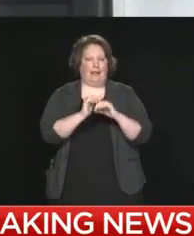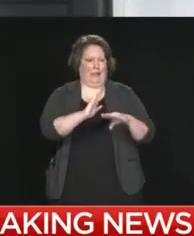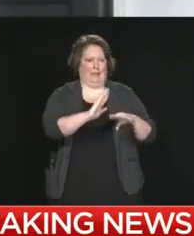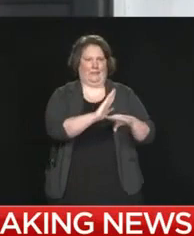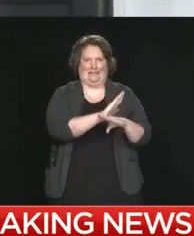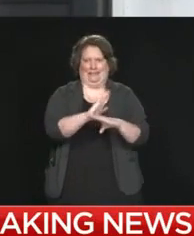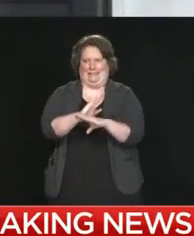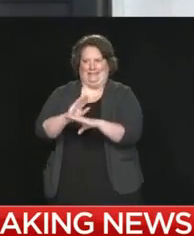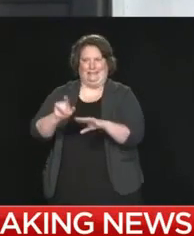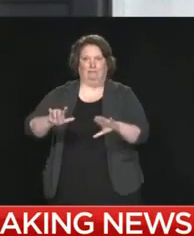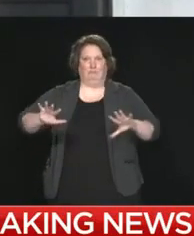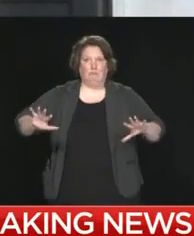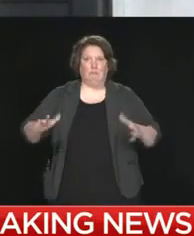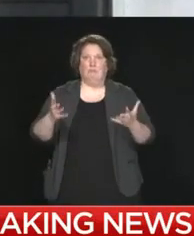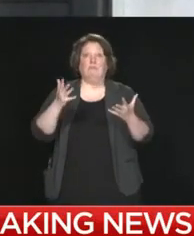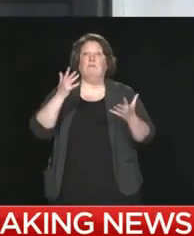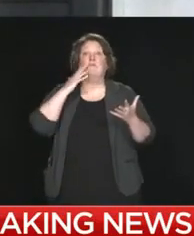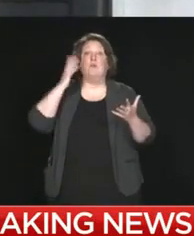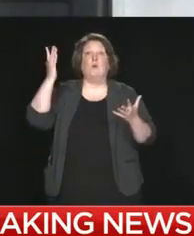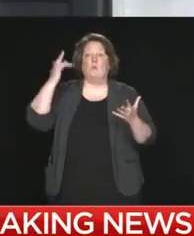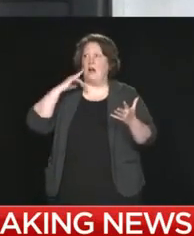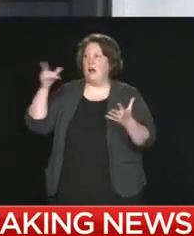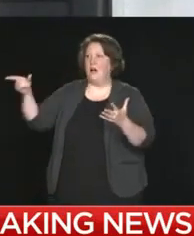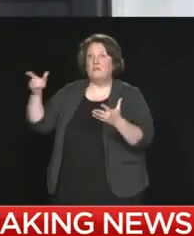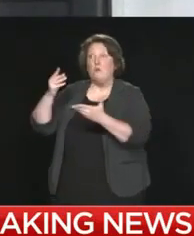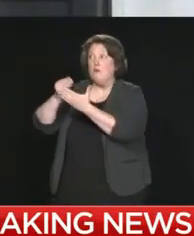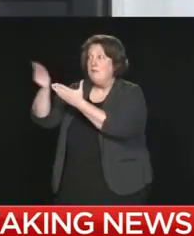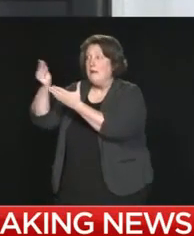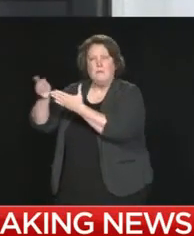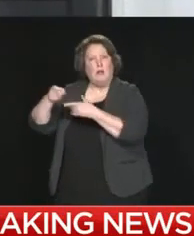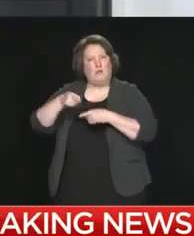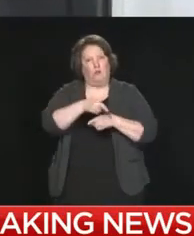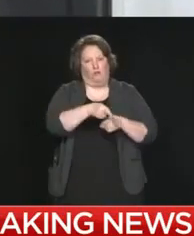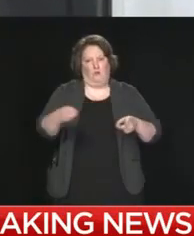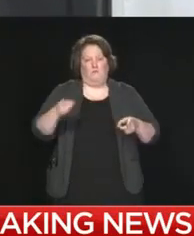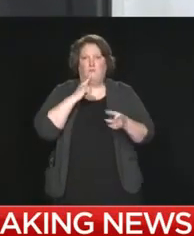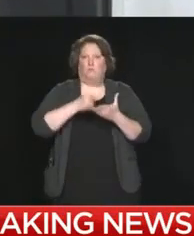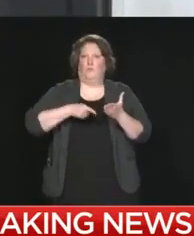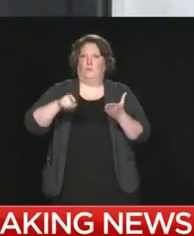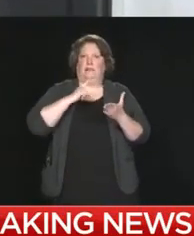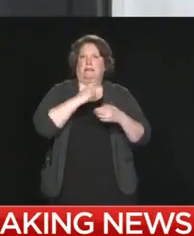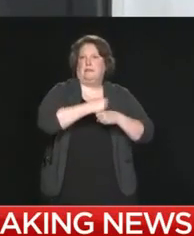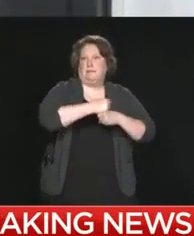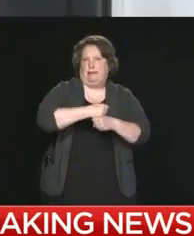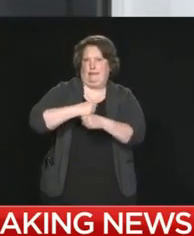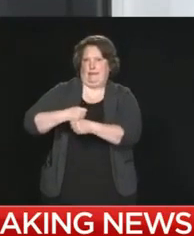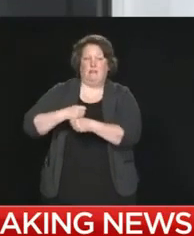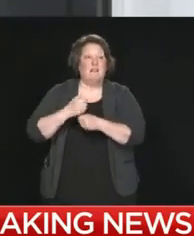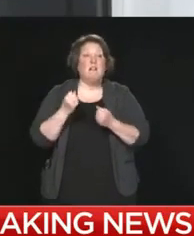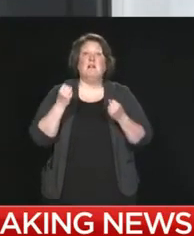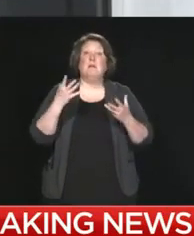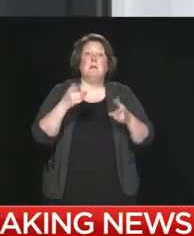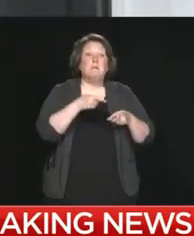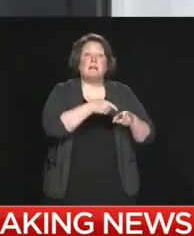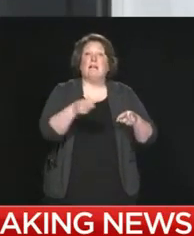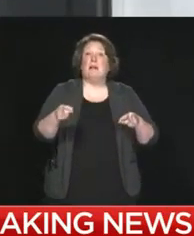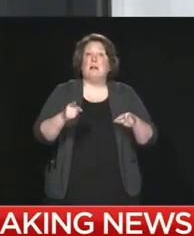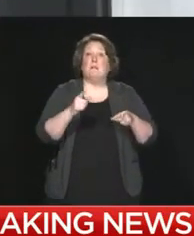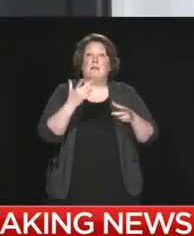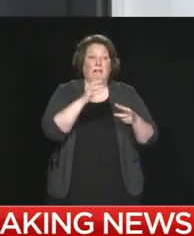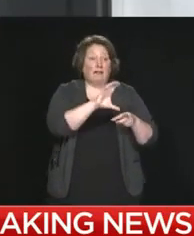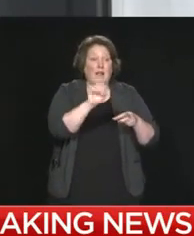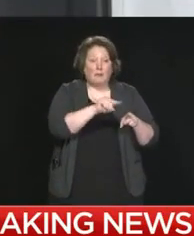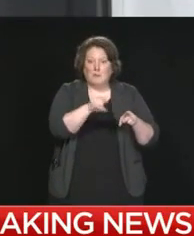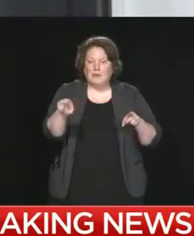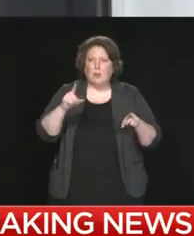the products that we need here in Canada. Businesses throughout the country are clamoring to help us, and